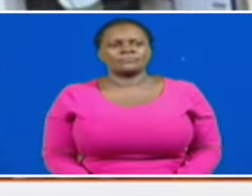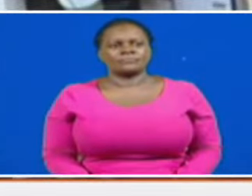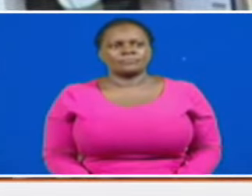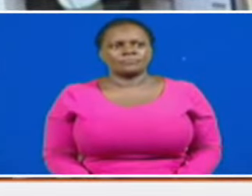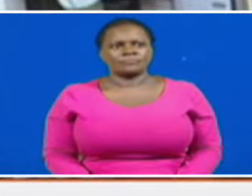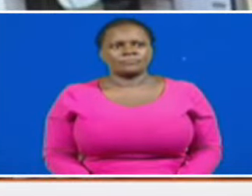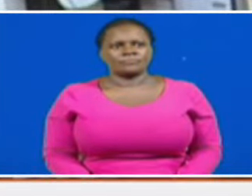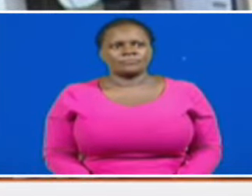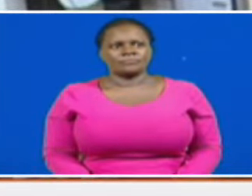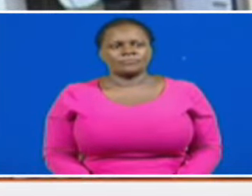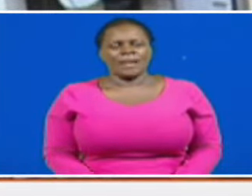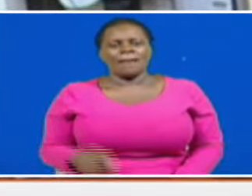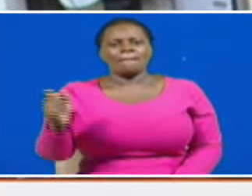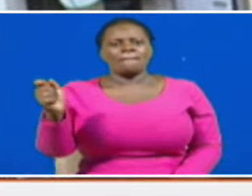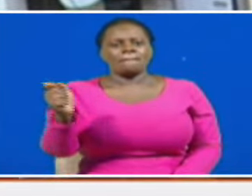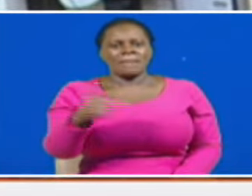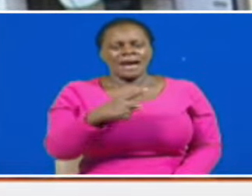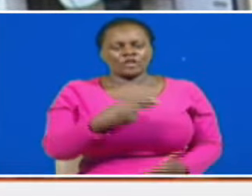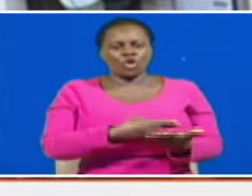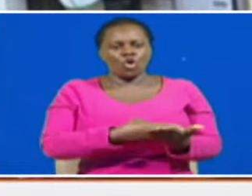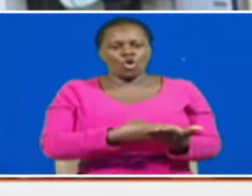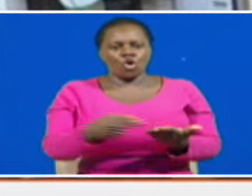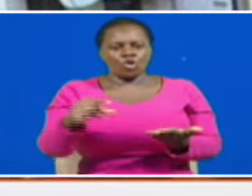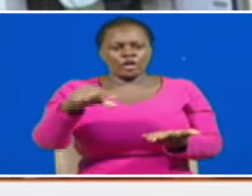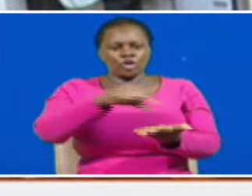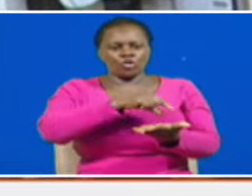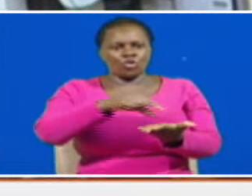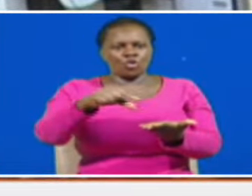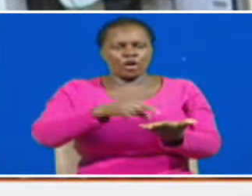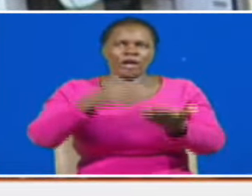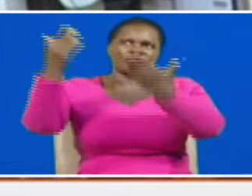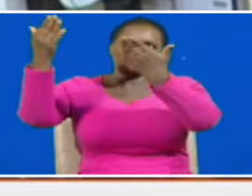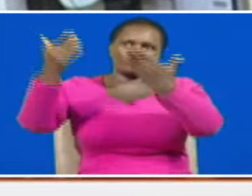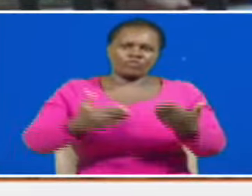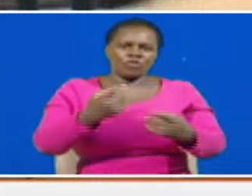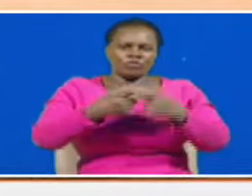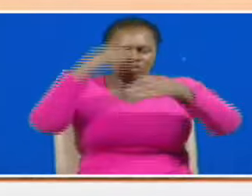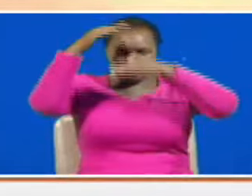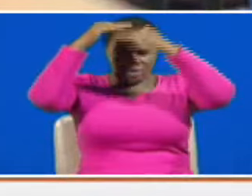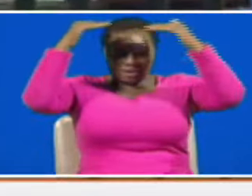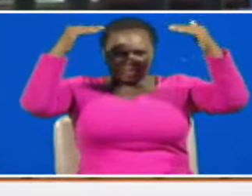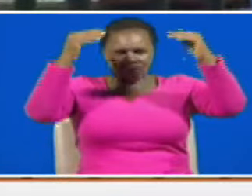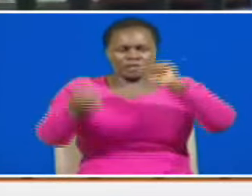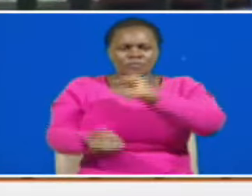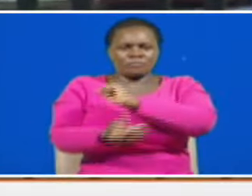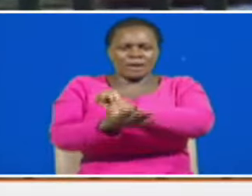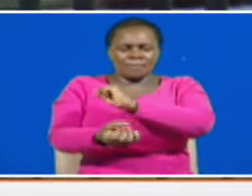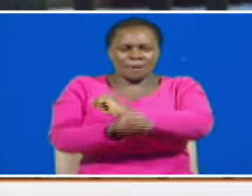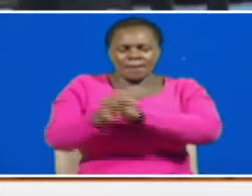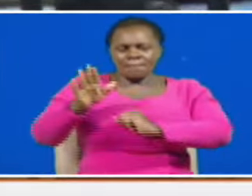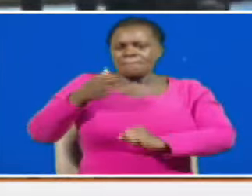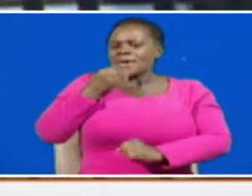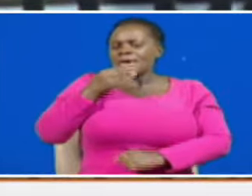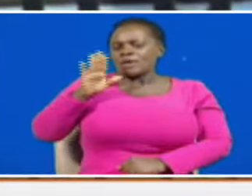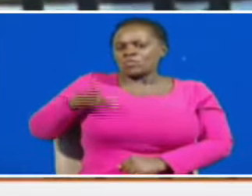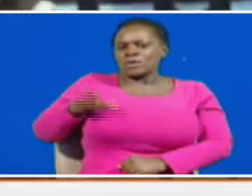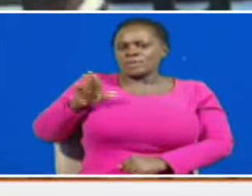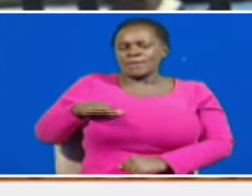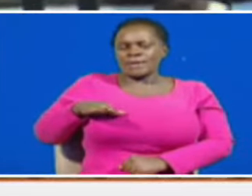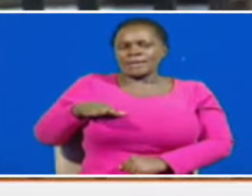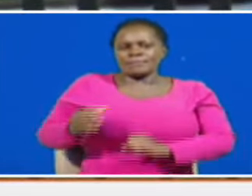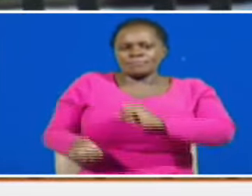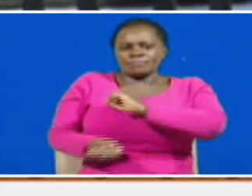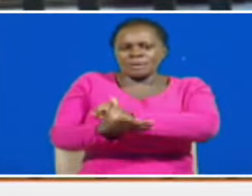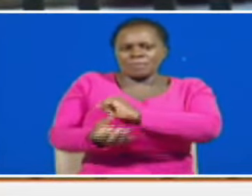Ramadan is believed to be the month that the Holy Quran was sent down from heaven as a guidance for men and women, a declaration of